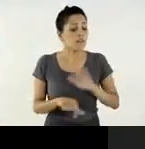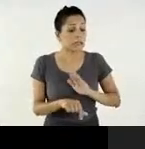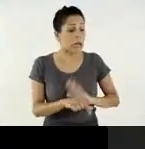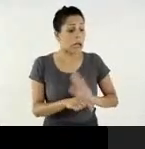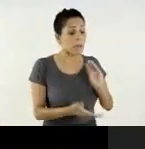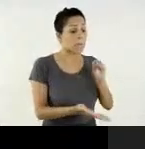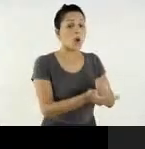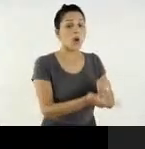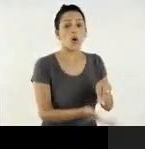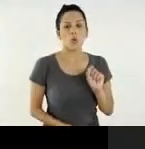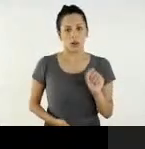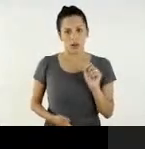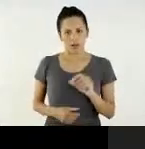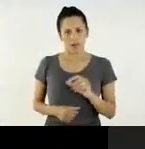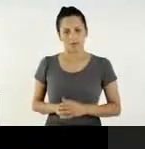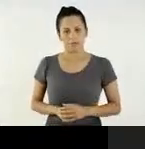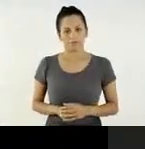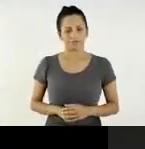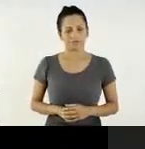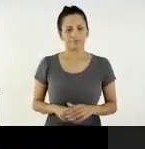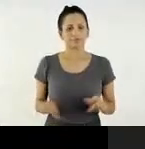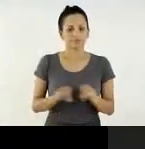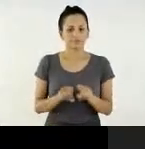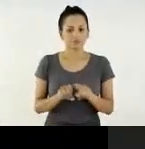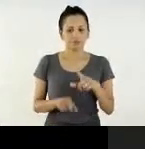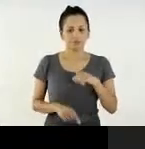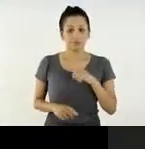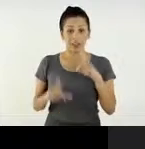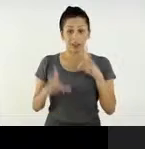Here's a photo of Jeb, the incredible